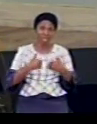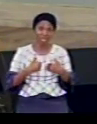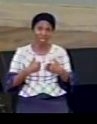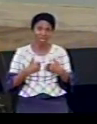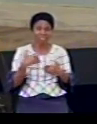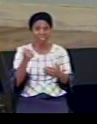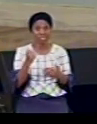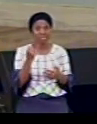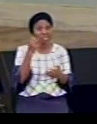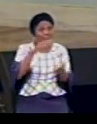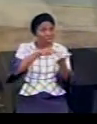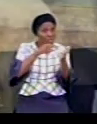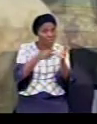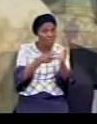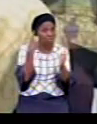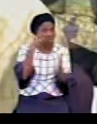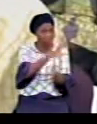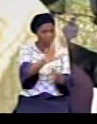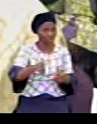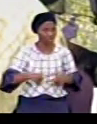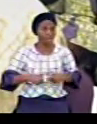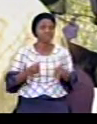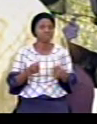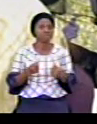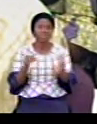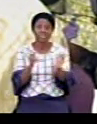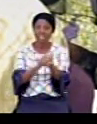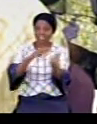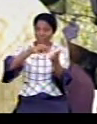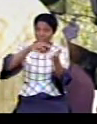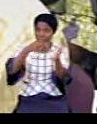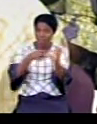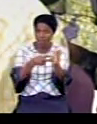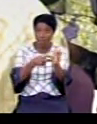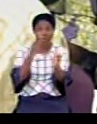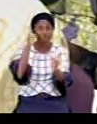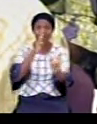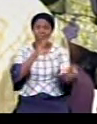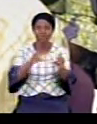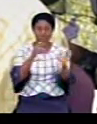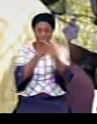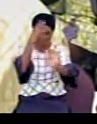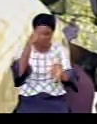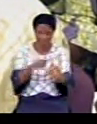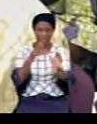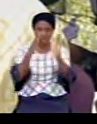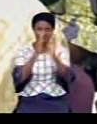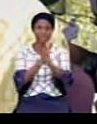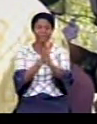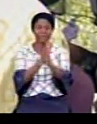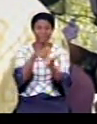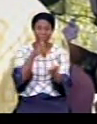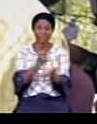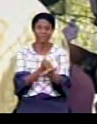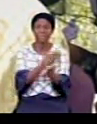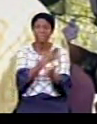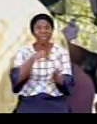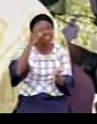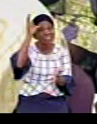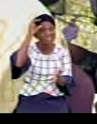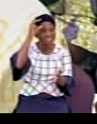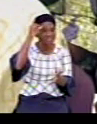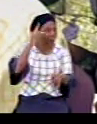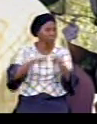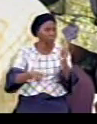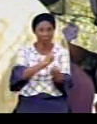a purpose for your life. That purpose will be fulfilled. And Satan cannot turn